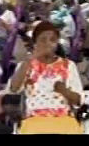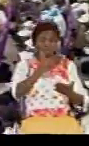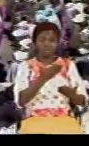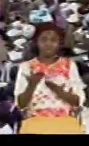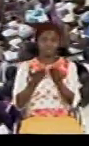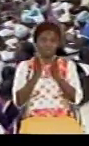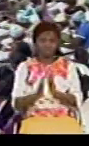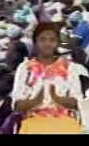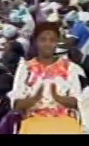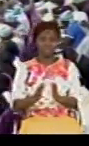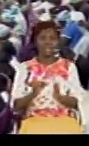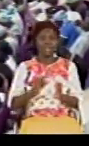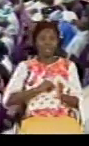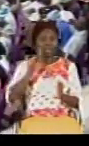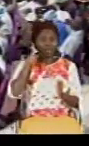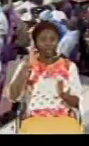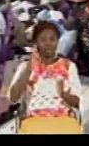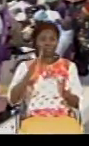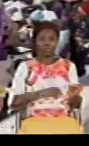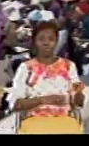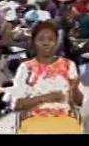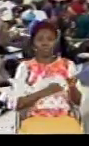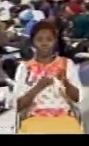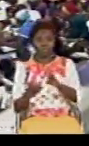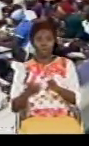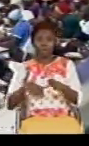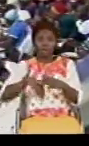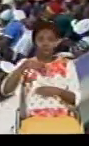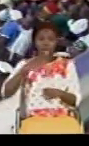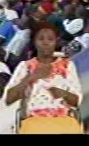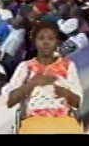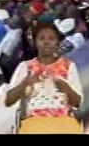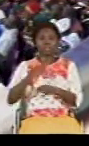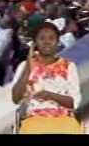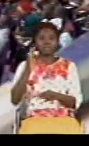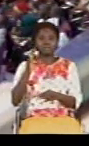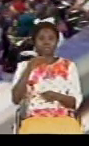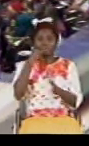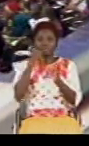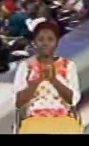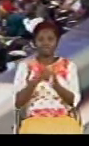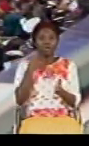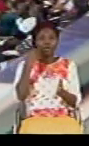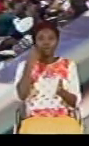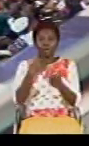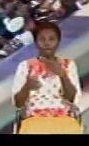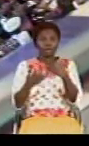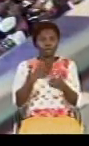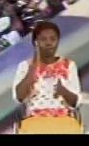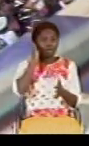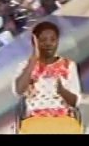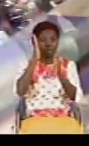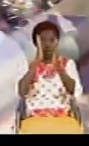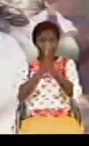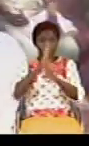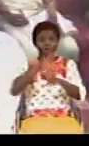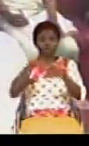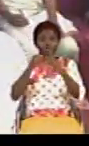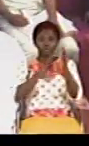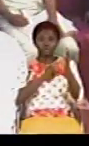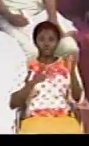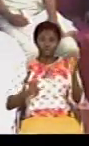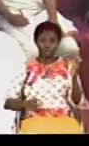your life, that whosoever shall call on the name of the Lord shall